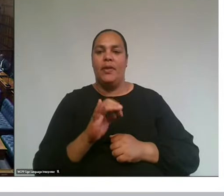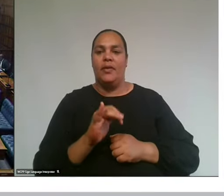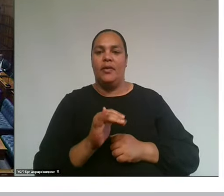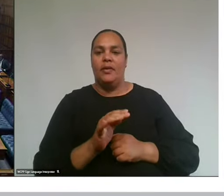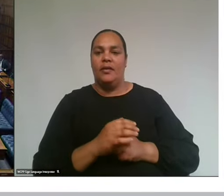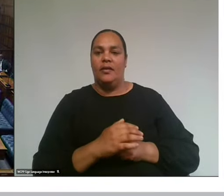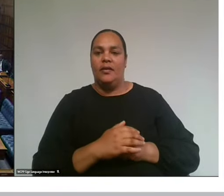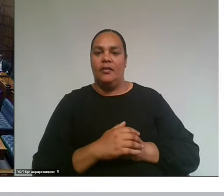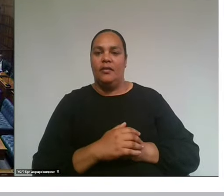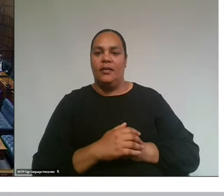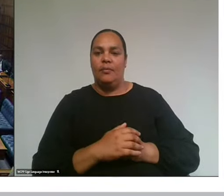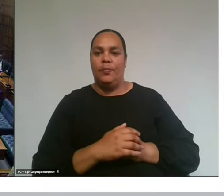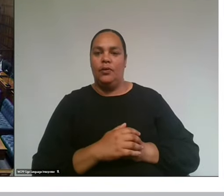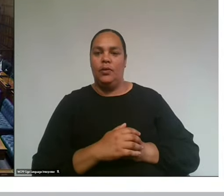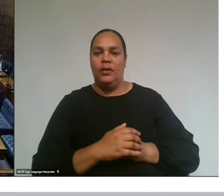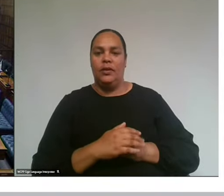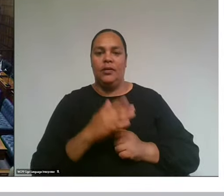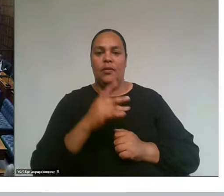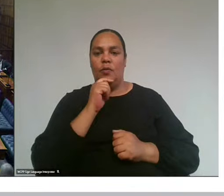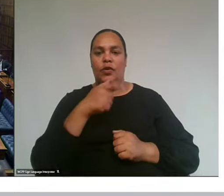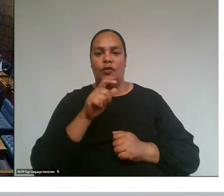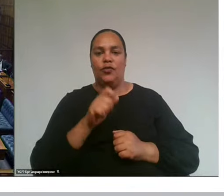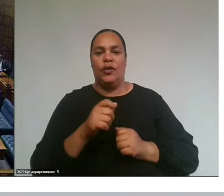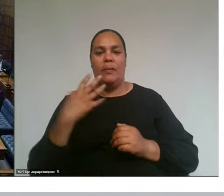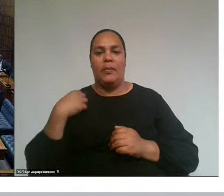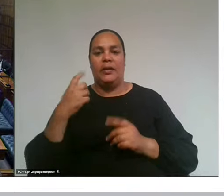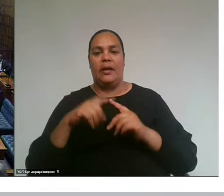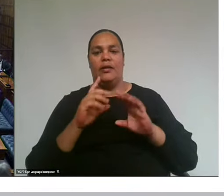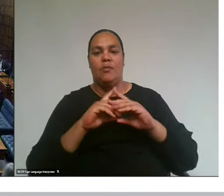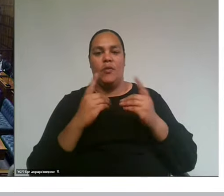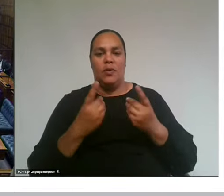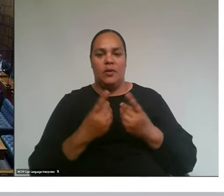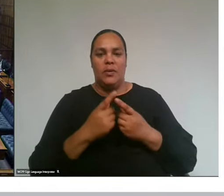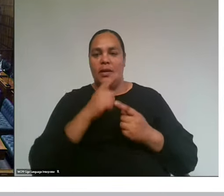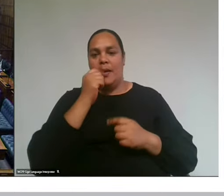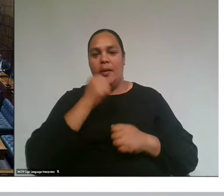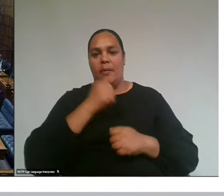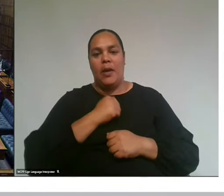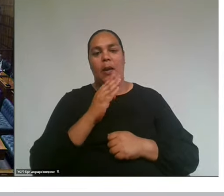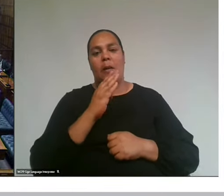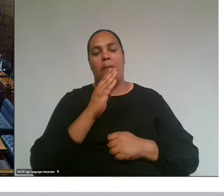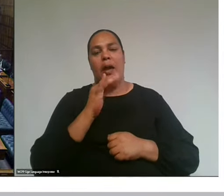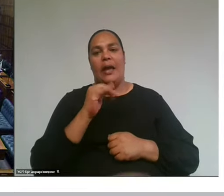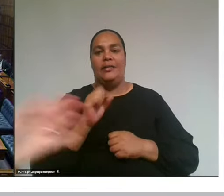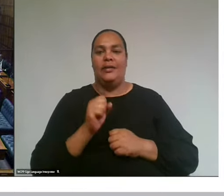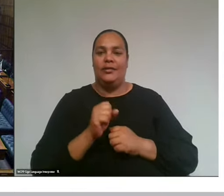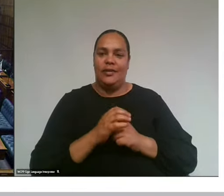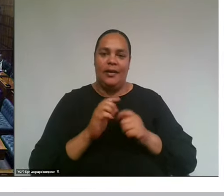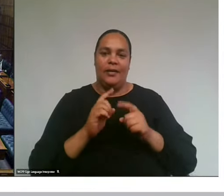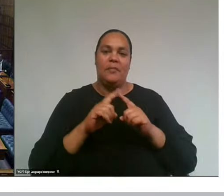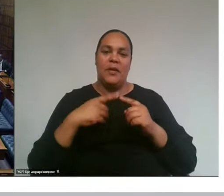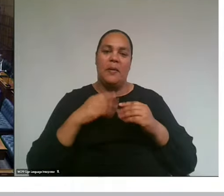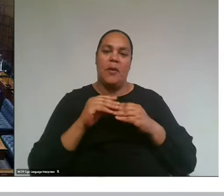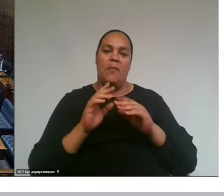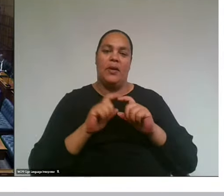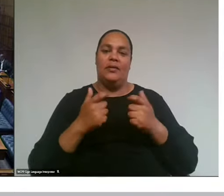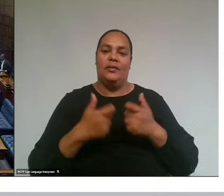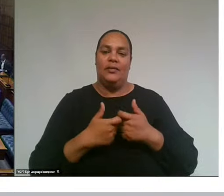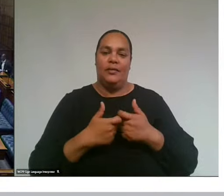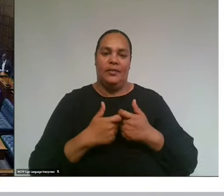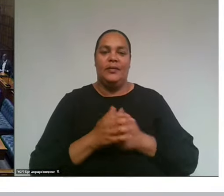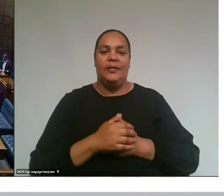lul good morning chair good morning to the minister and the department my name is Isaac member of the